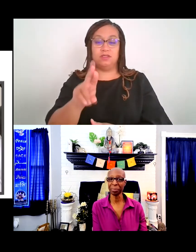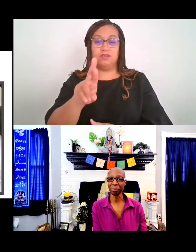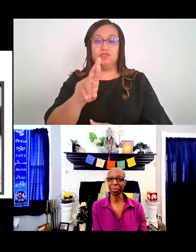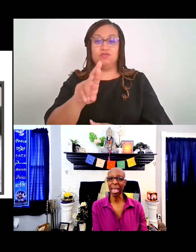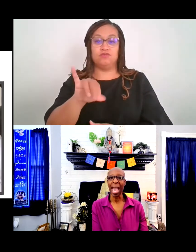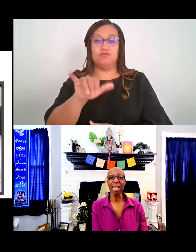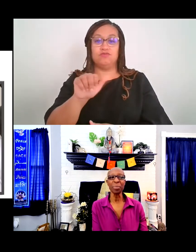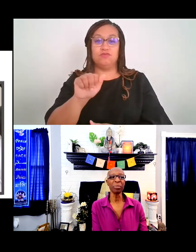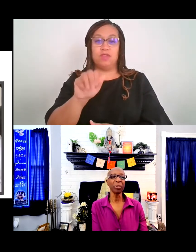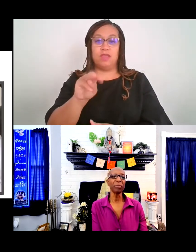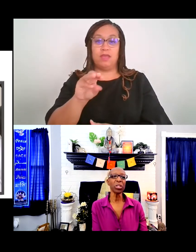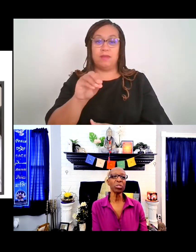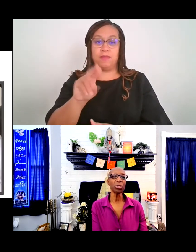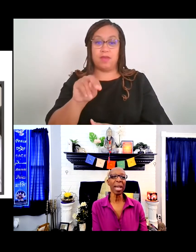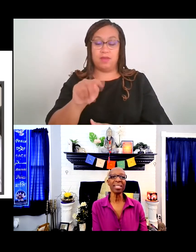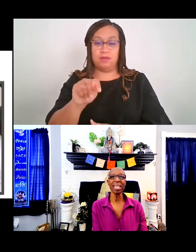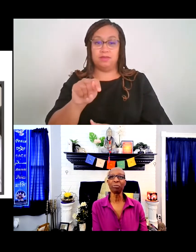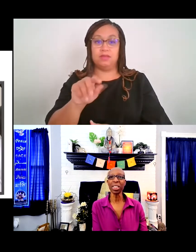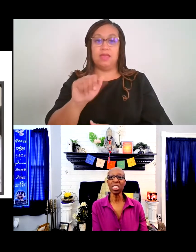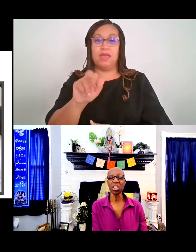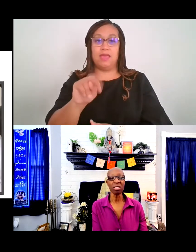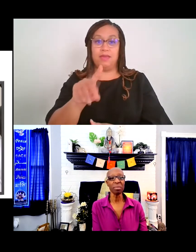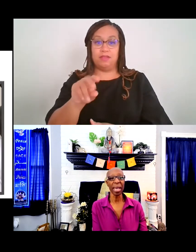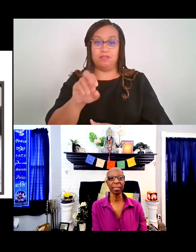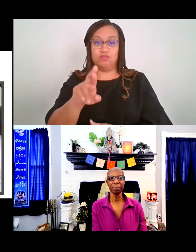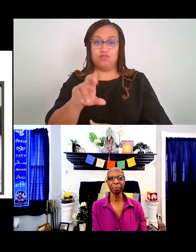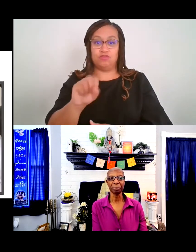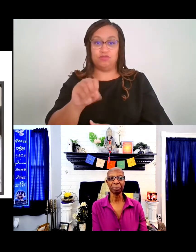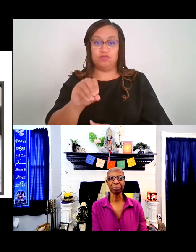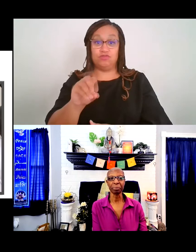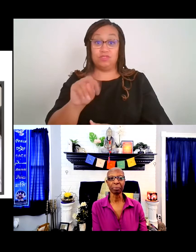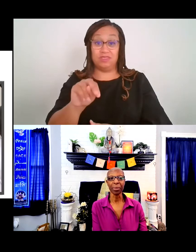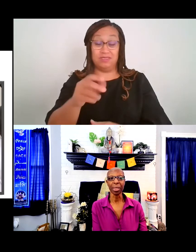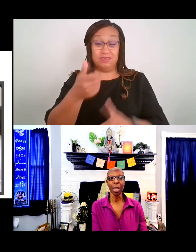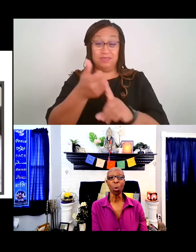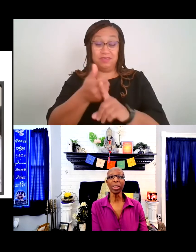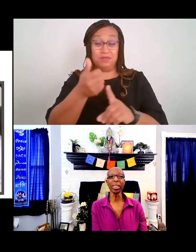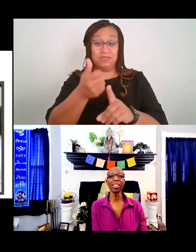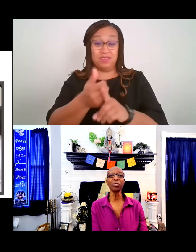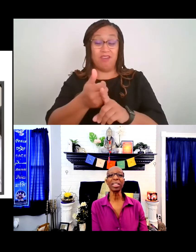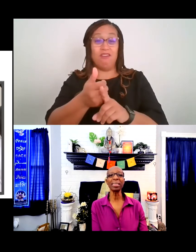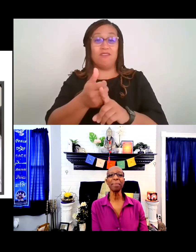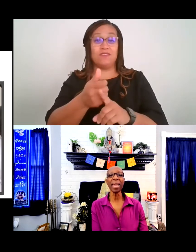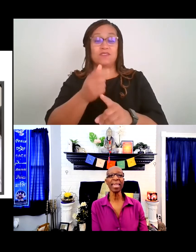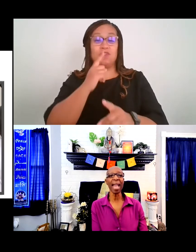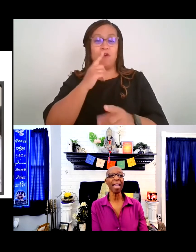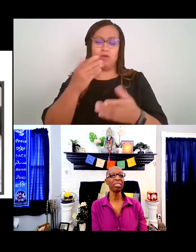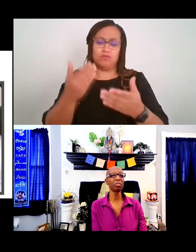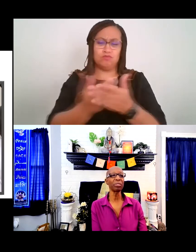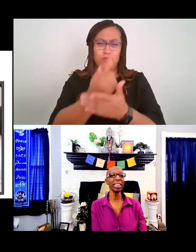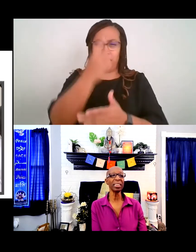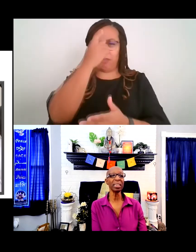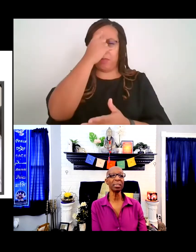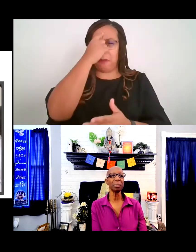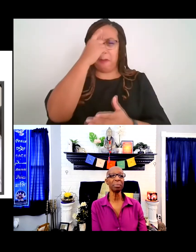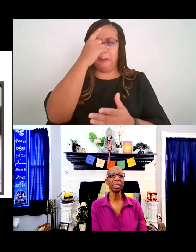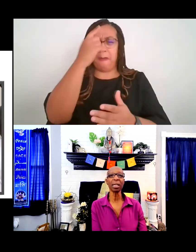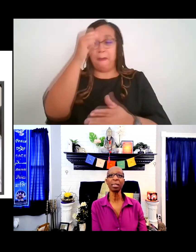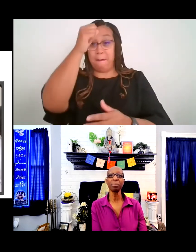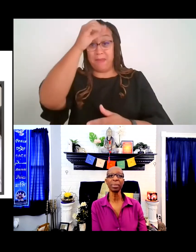Anderson, has been referred to as a Renaissance man. One look at his resume and the